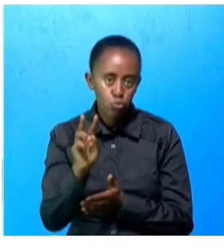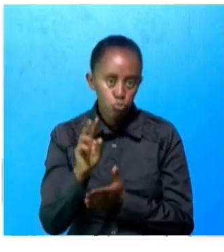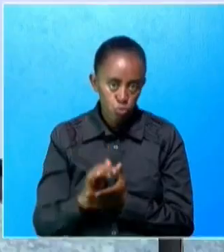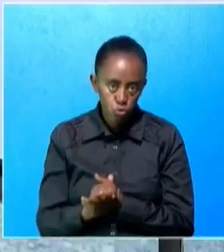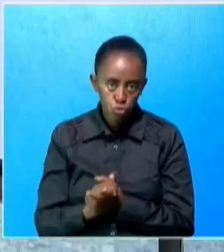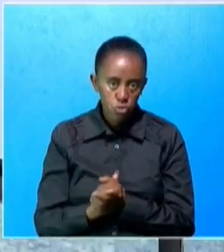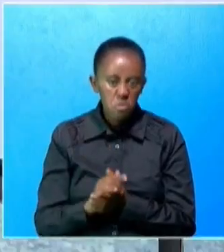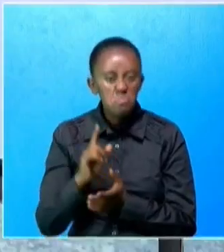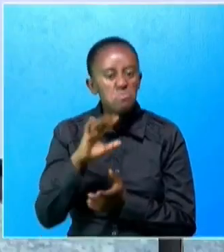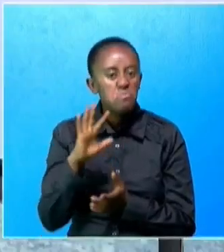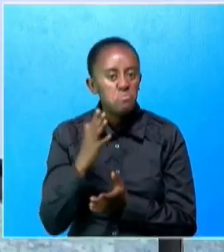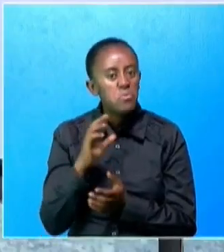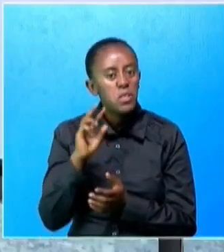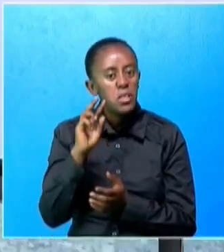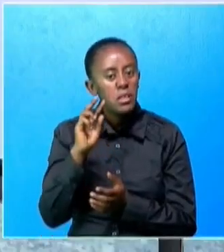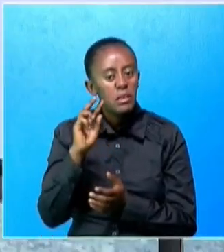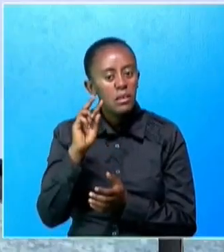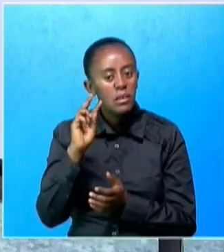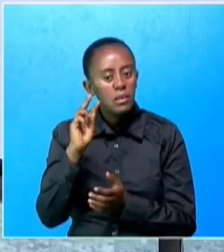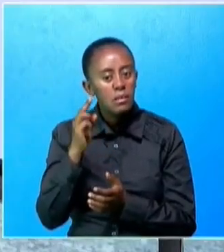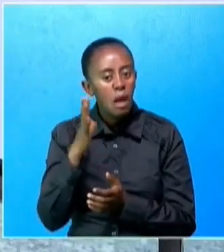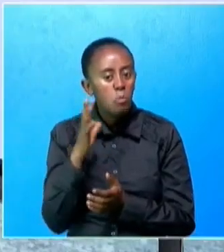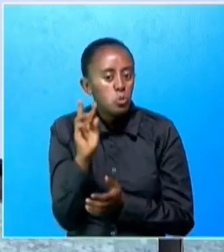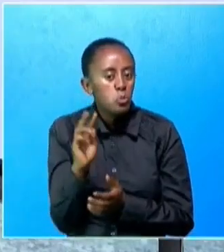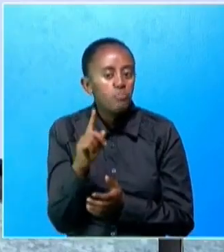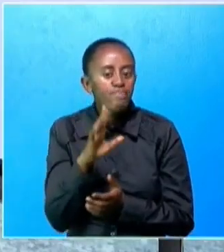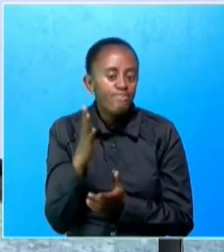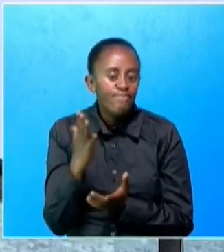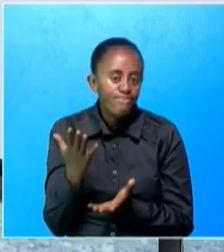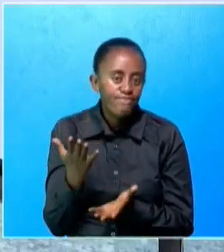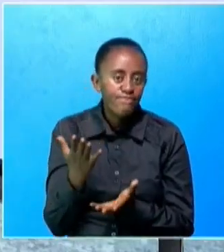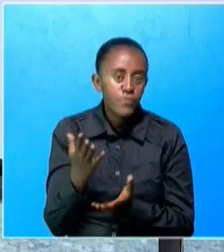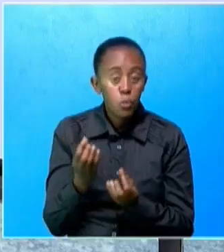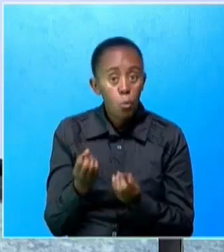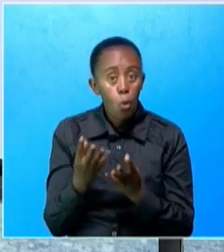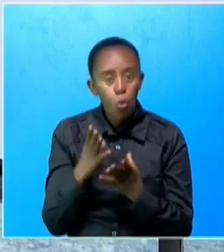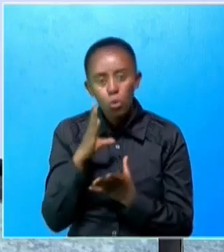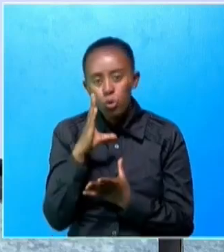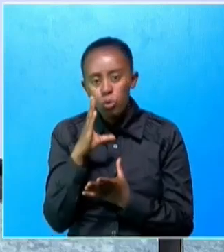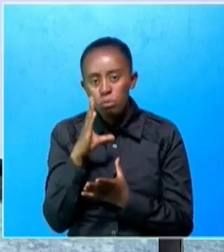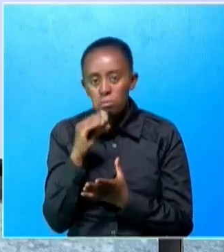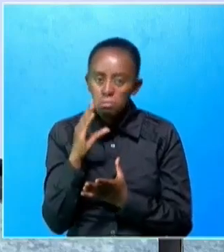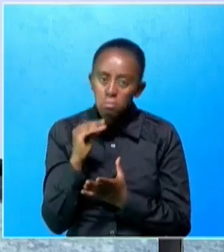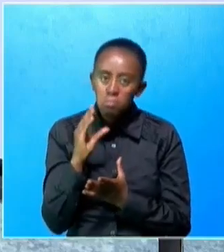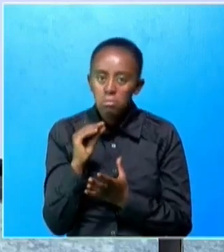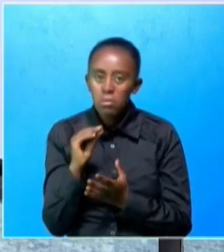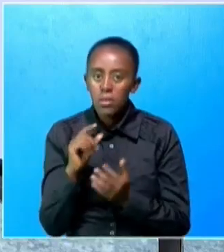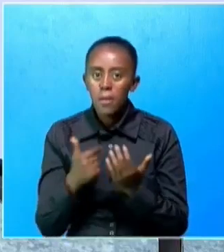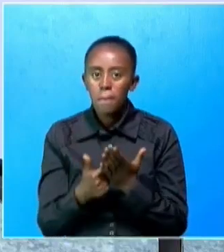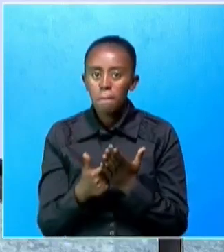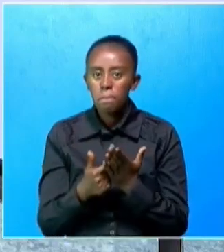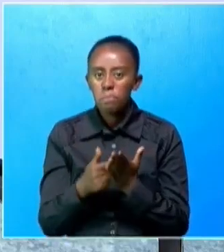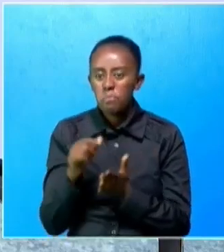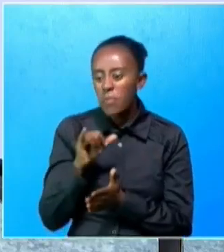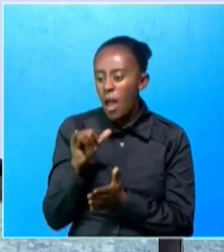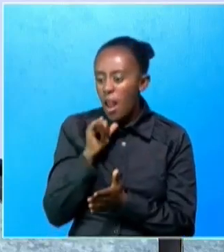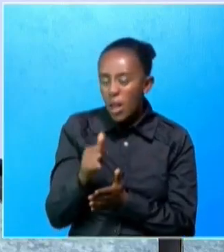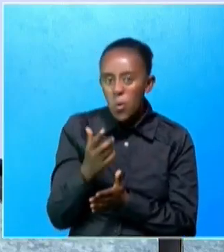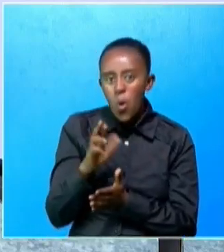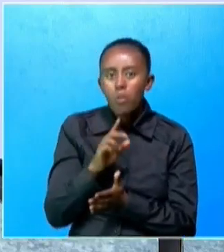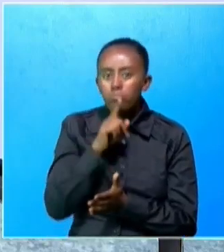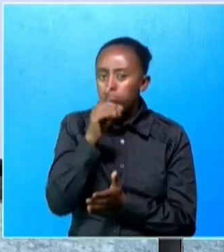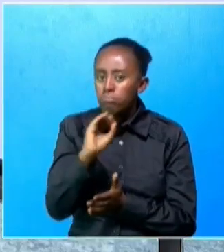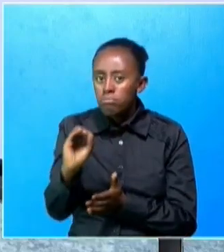What looks like conditional type 2? It's more of talking about, right? Unlikely or unreal